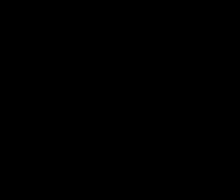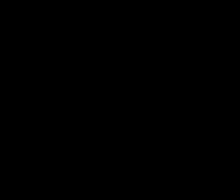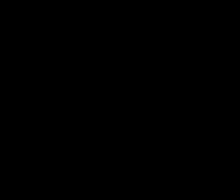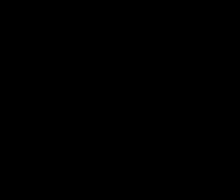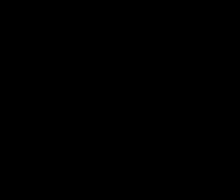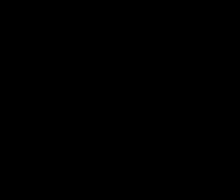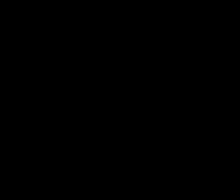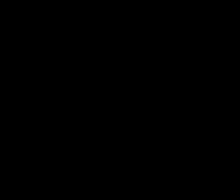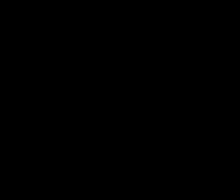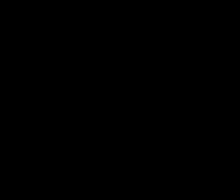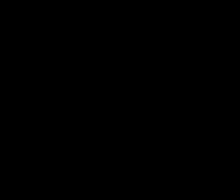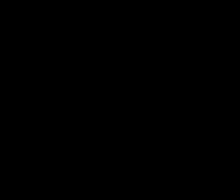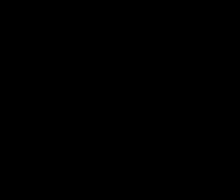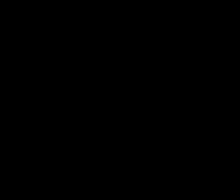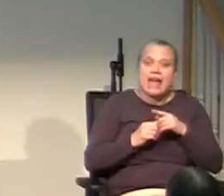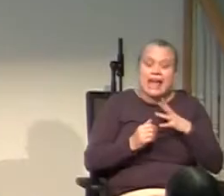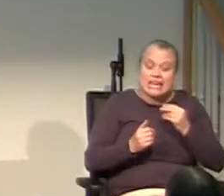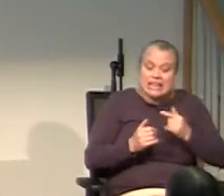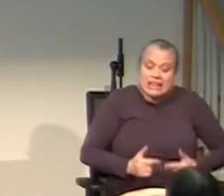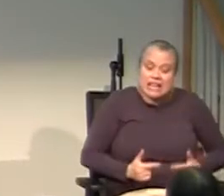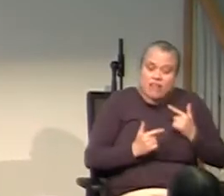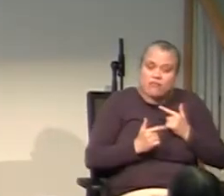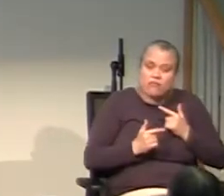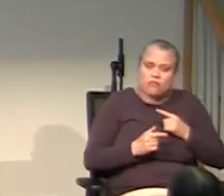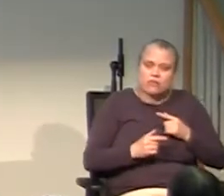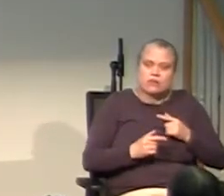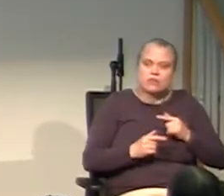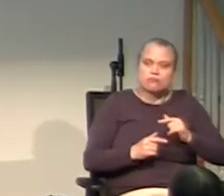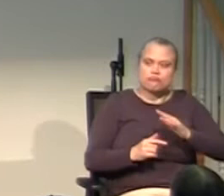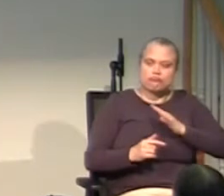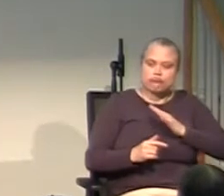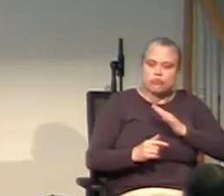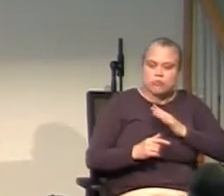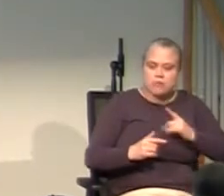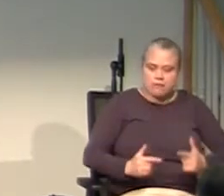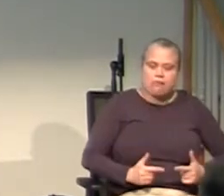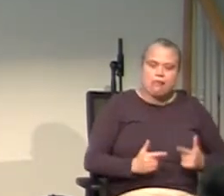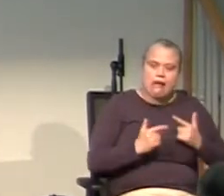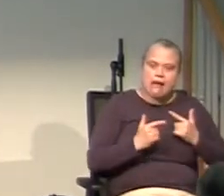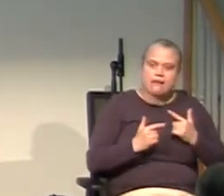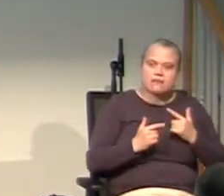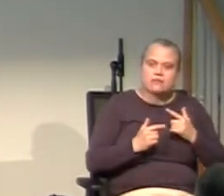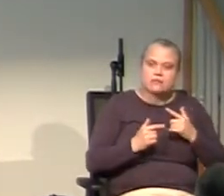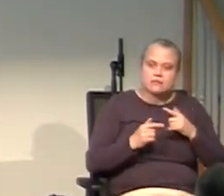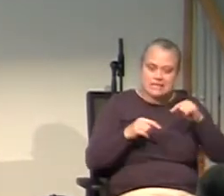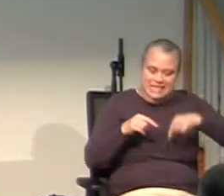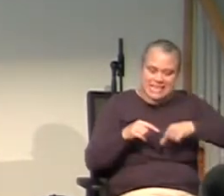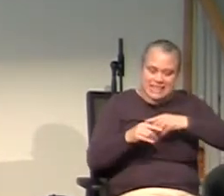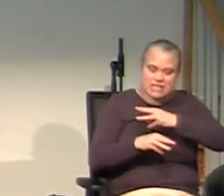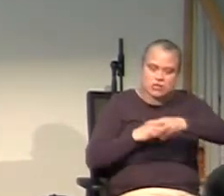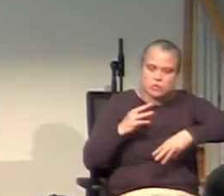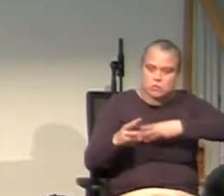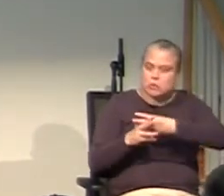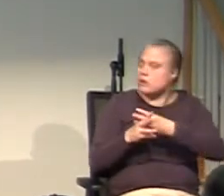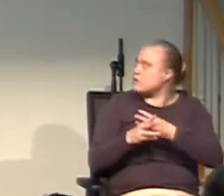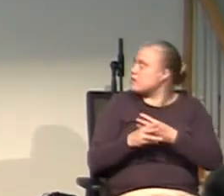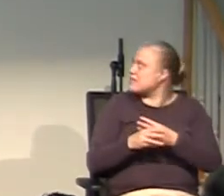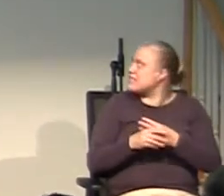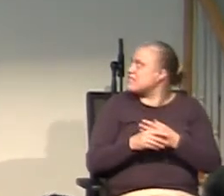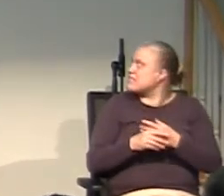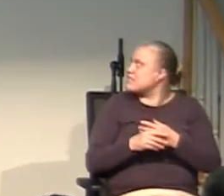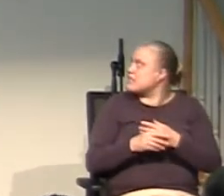self-controlled, upright, and godly lives in this present age. And I want to illustrate this. This is a simple illustration.